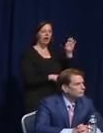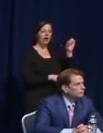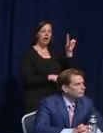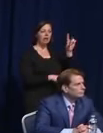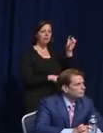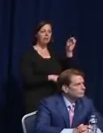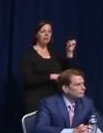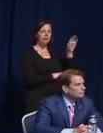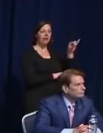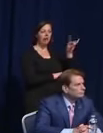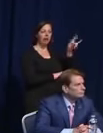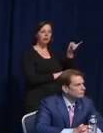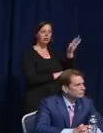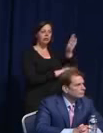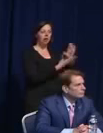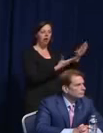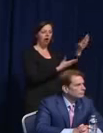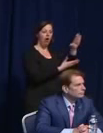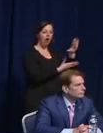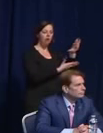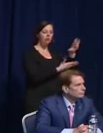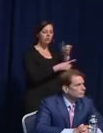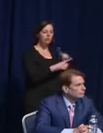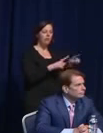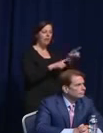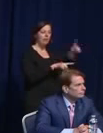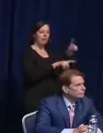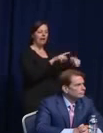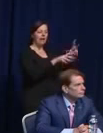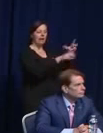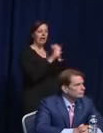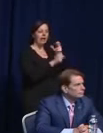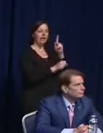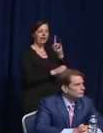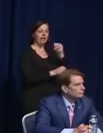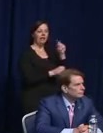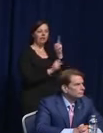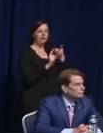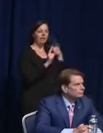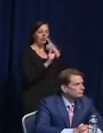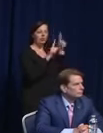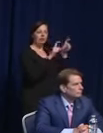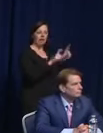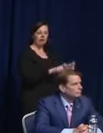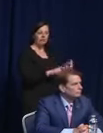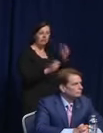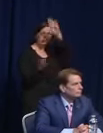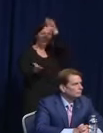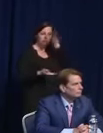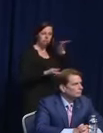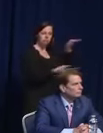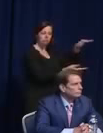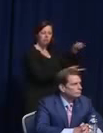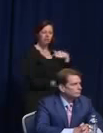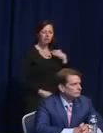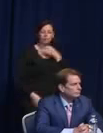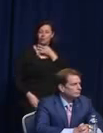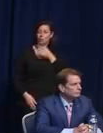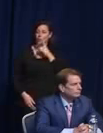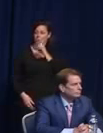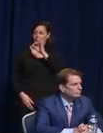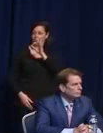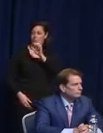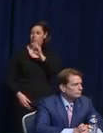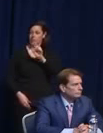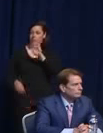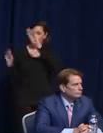saying they're having trouble getting a hold of testing kits. Is the state involved in this situation? Any chance that FEMA might start coming into South Jersey